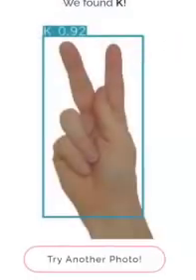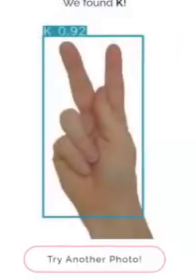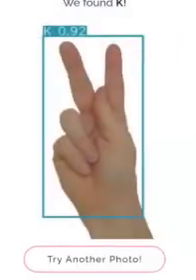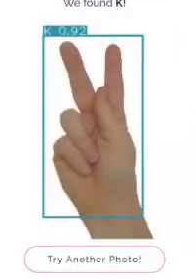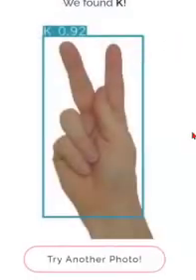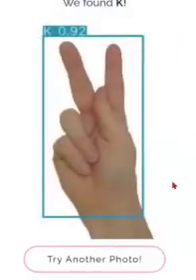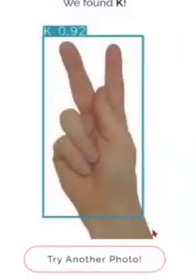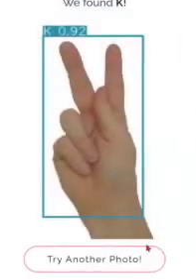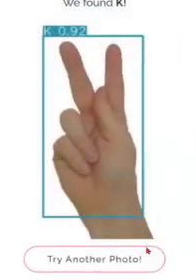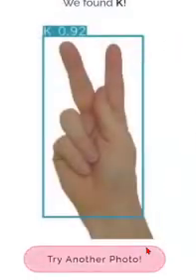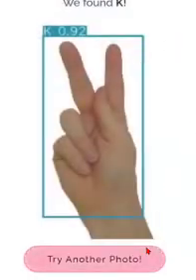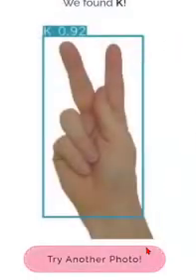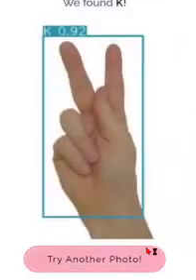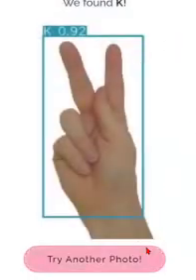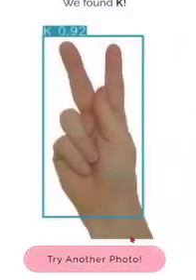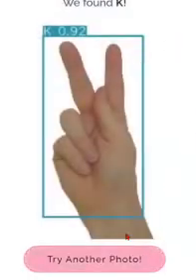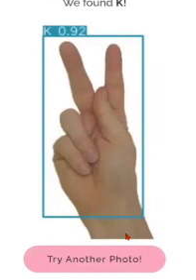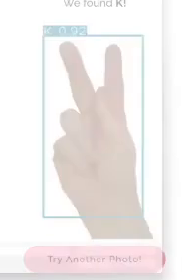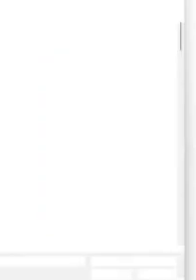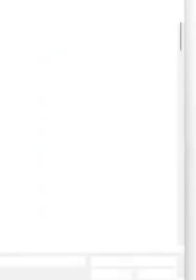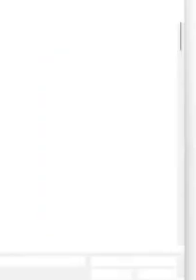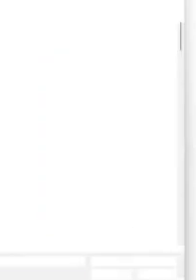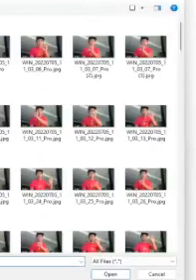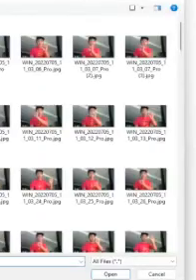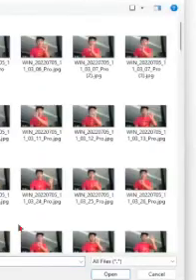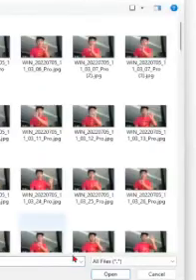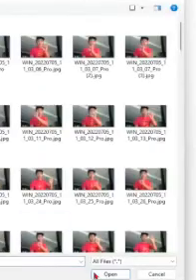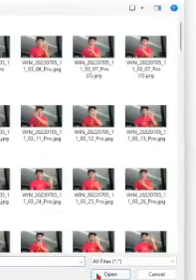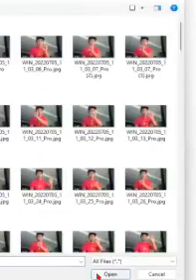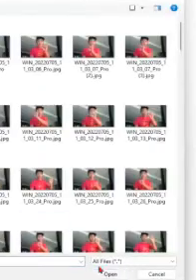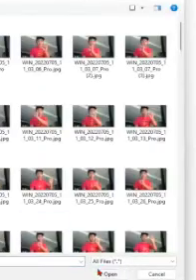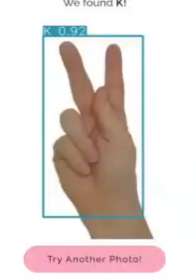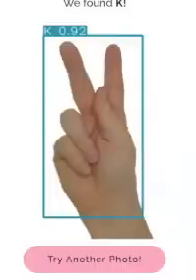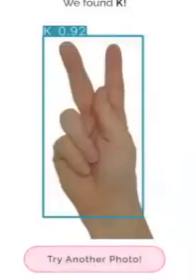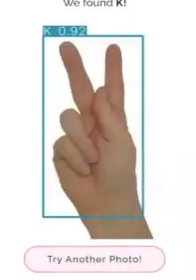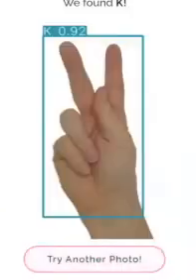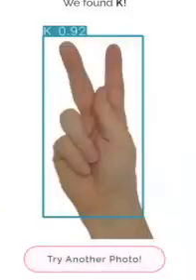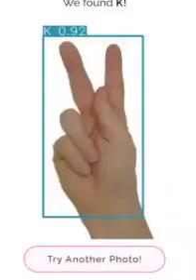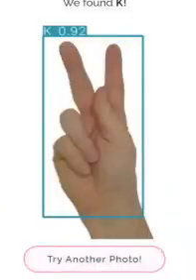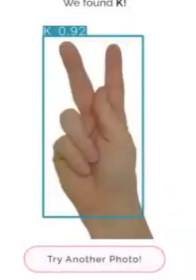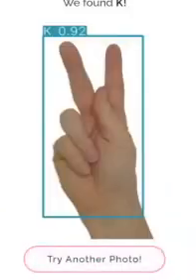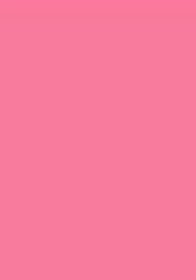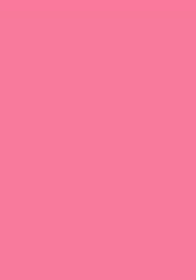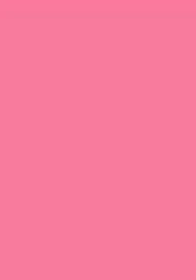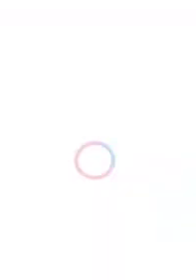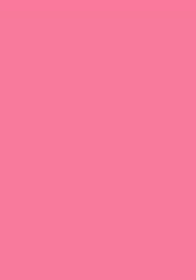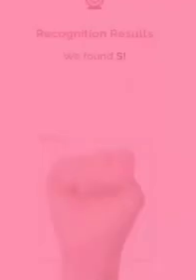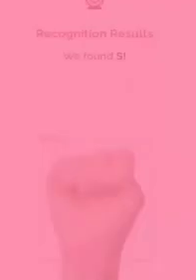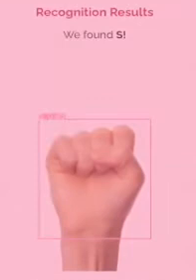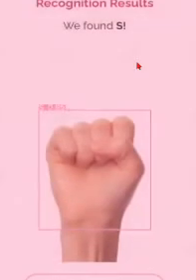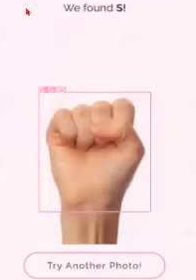K, 92% confidence. And another photo would be S.